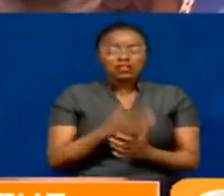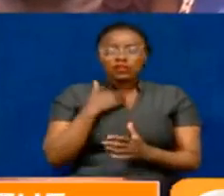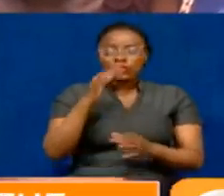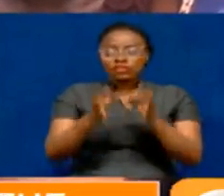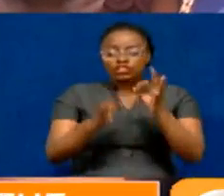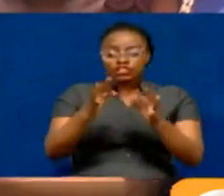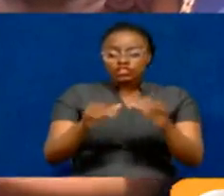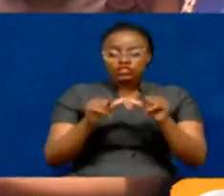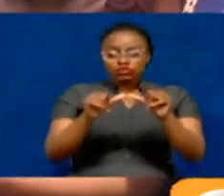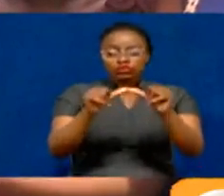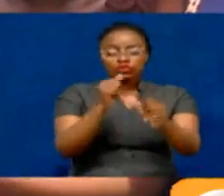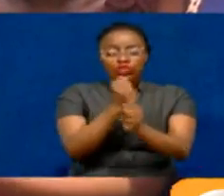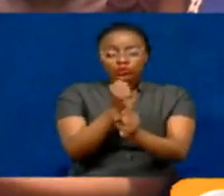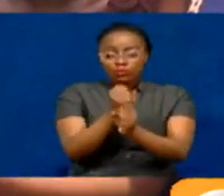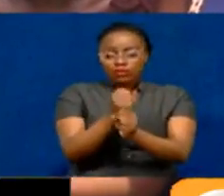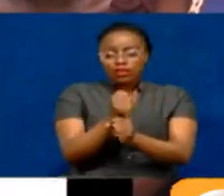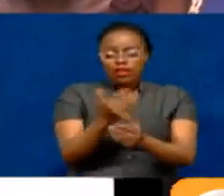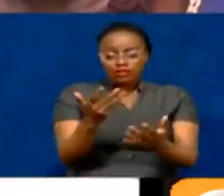justice to prevail.